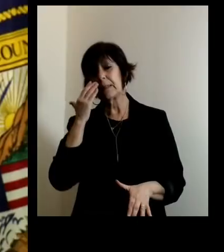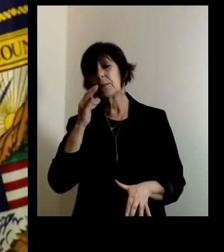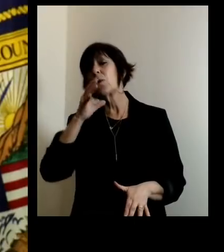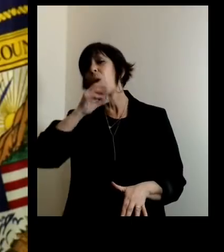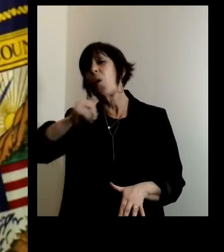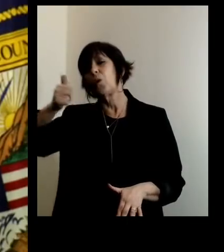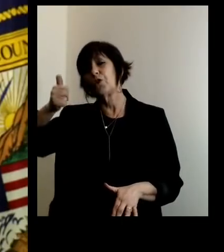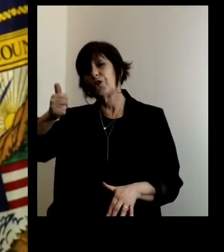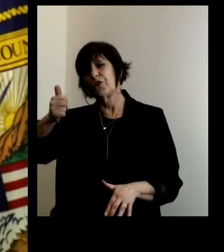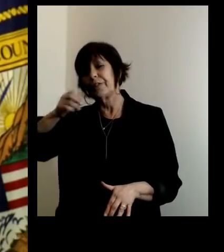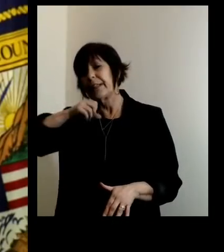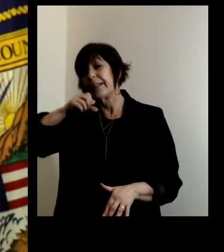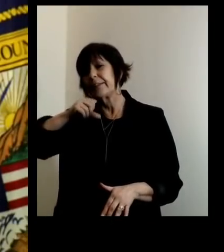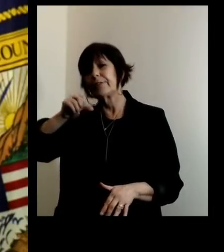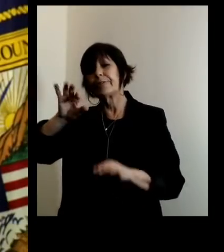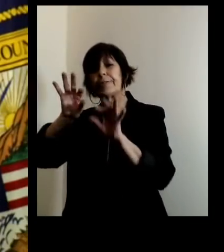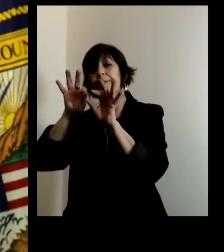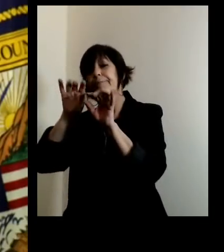age brackets.